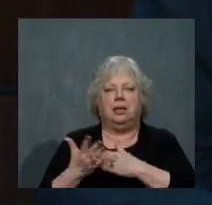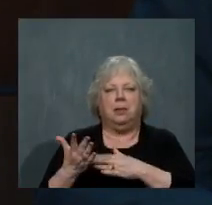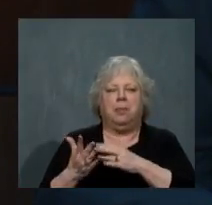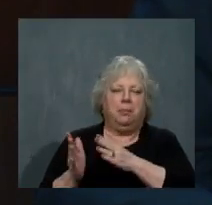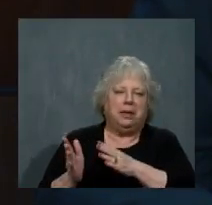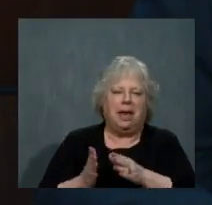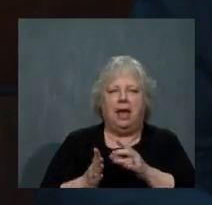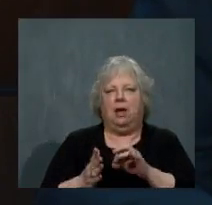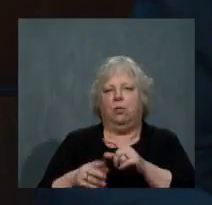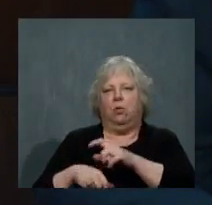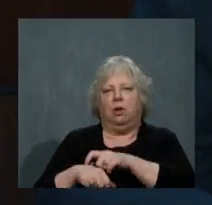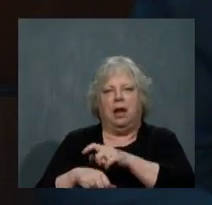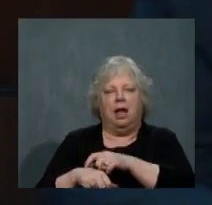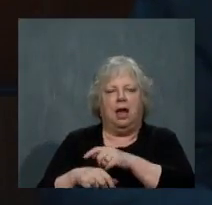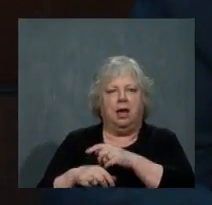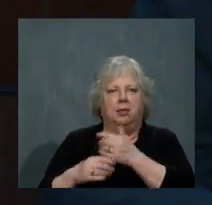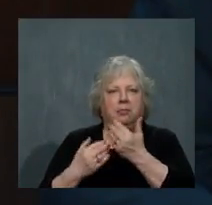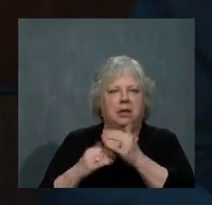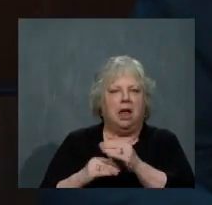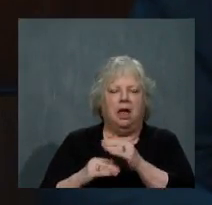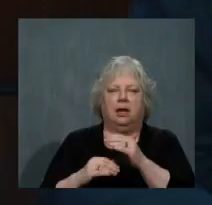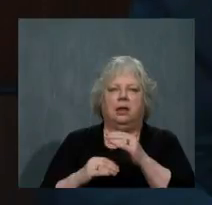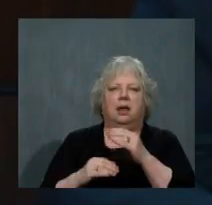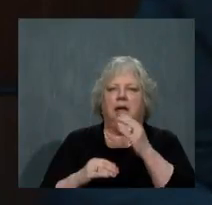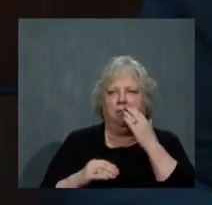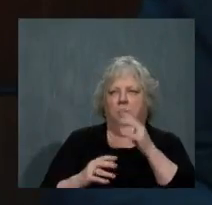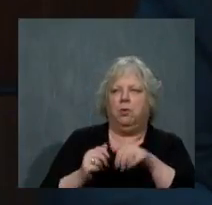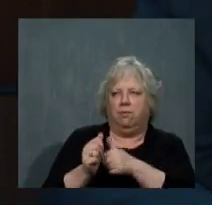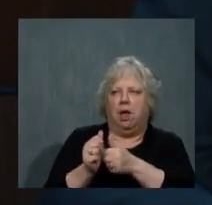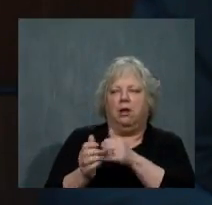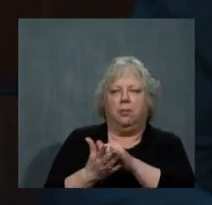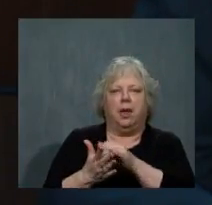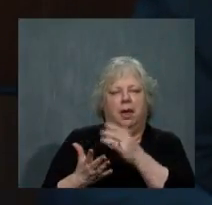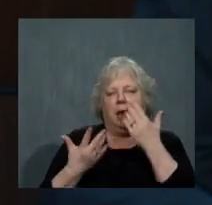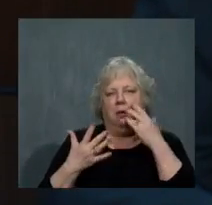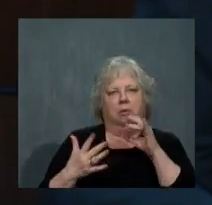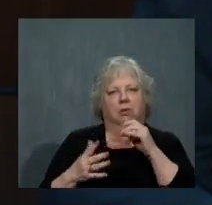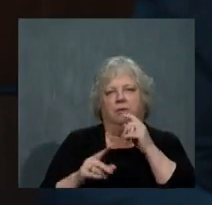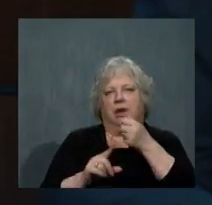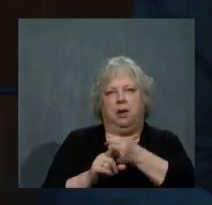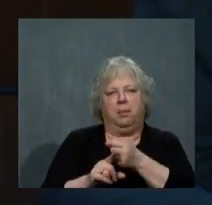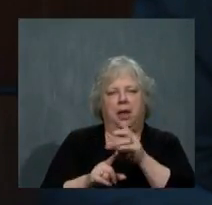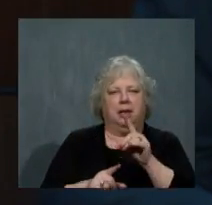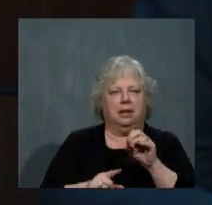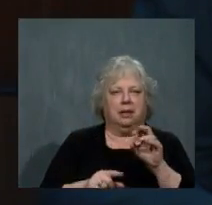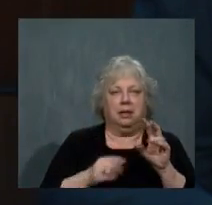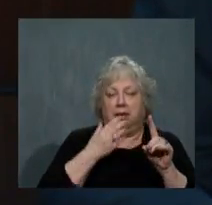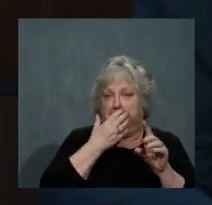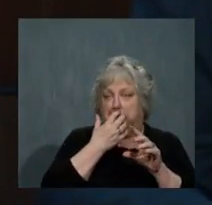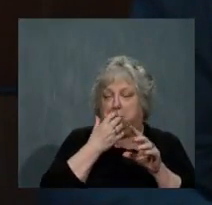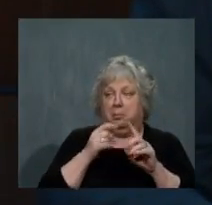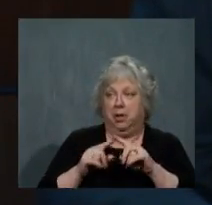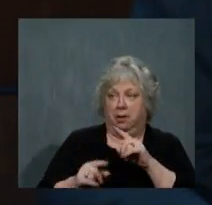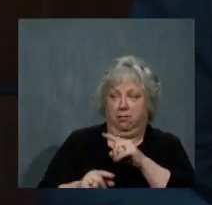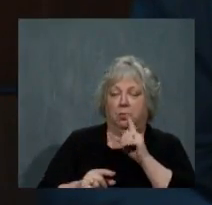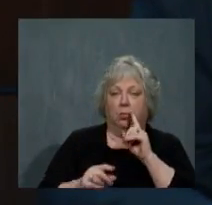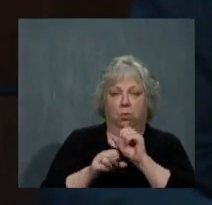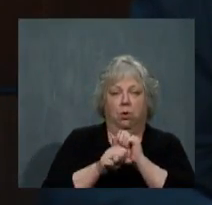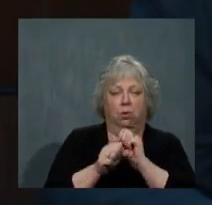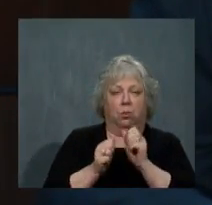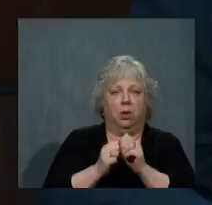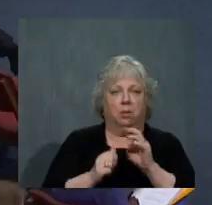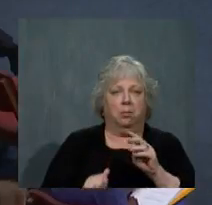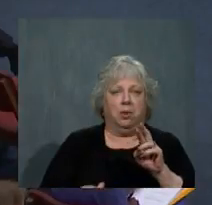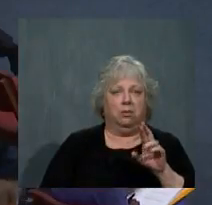just follow up on that, and I don't know if that impacts the deed or not, but if you'll work with Mr. Carpenter on that, we'll take care of that as